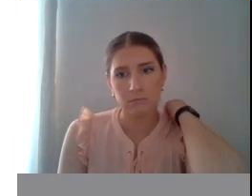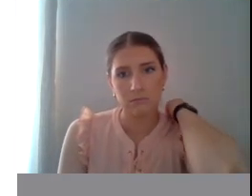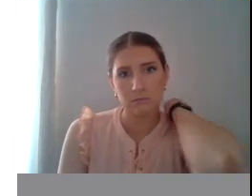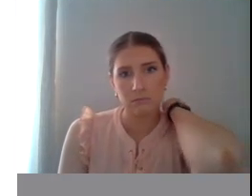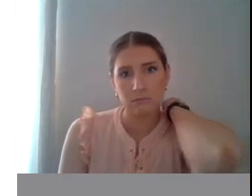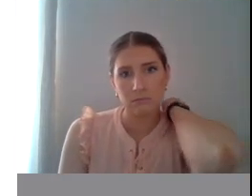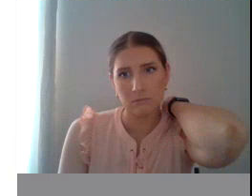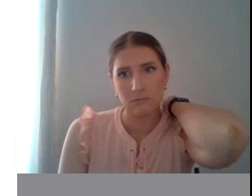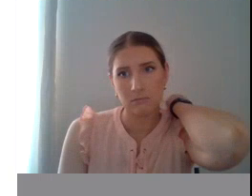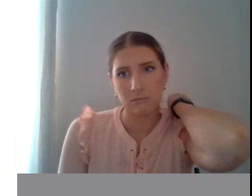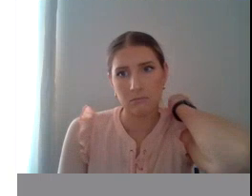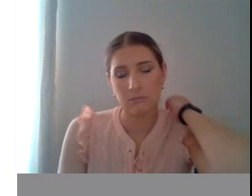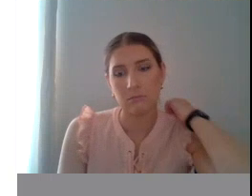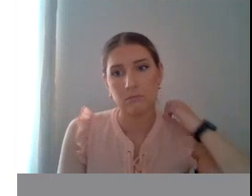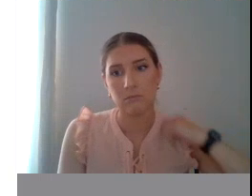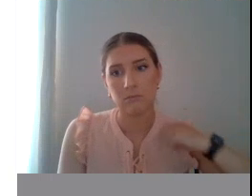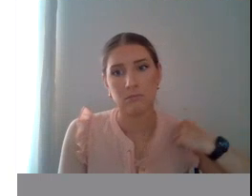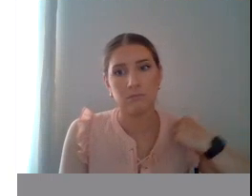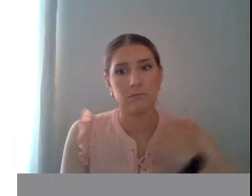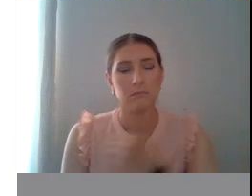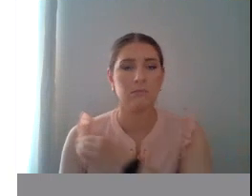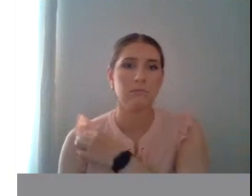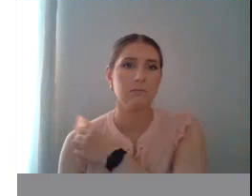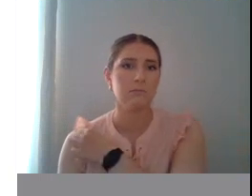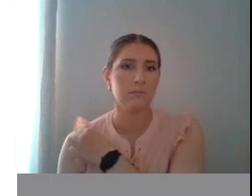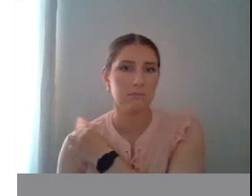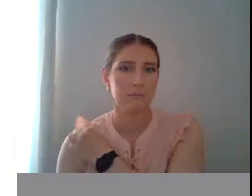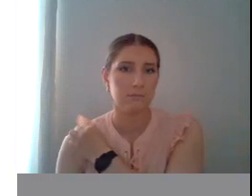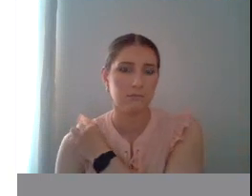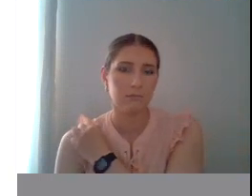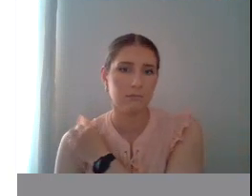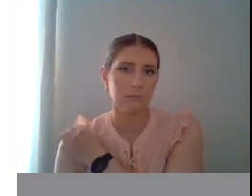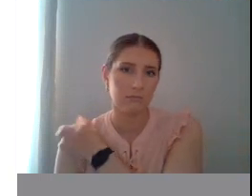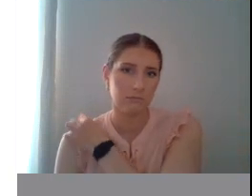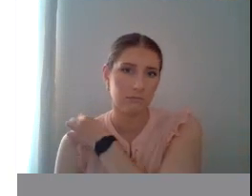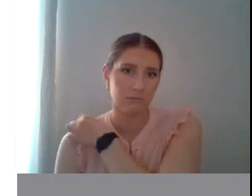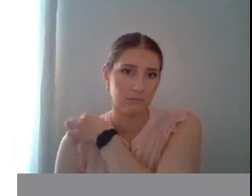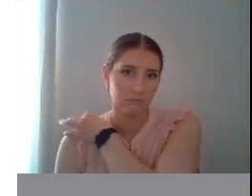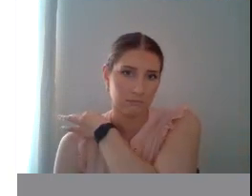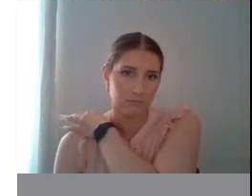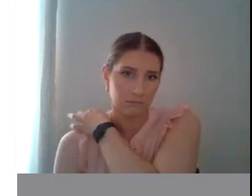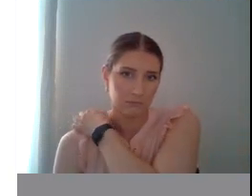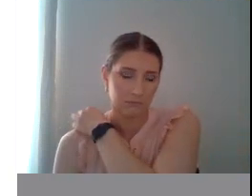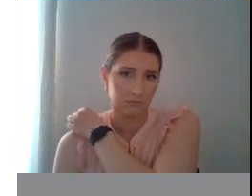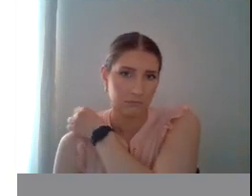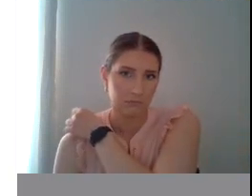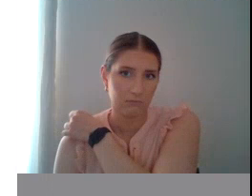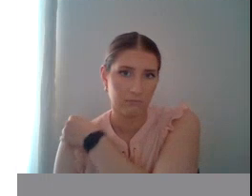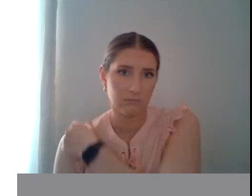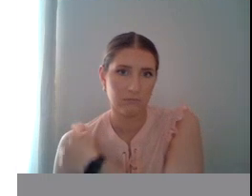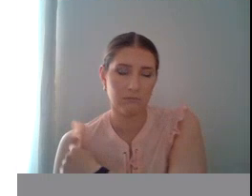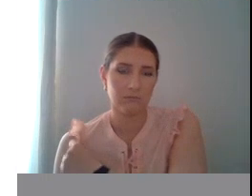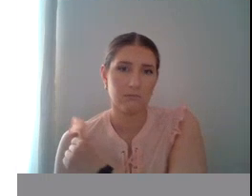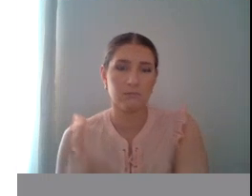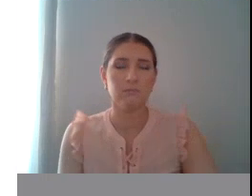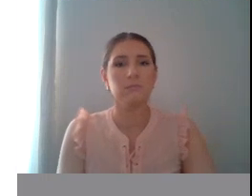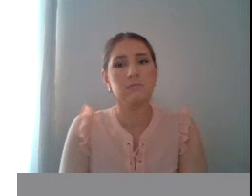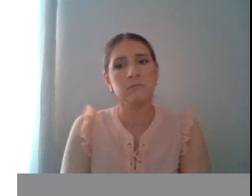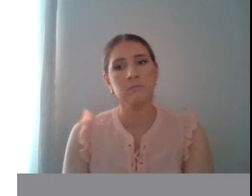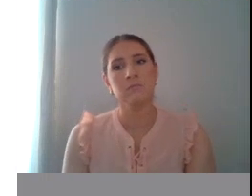think about their baby's health. And this we can really relate well to the individual level, the perceived risk of